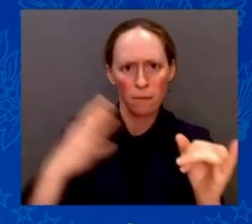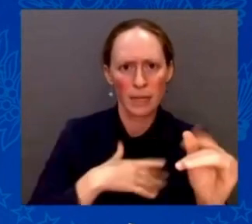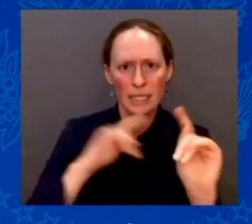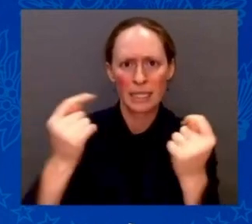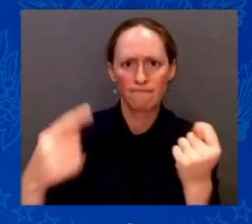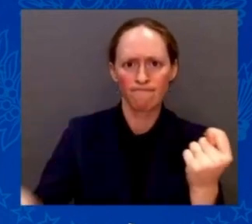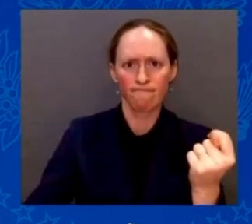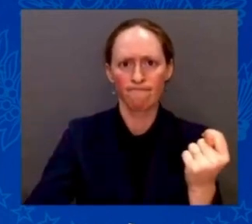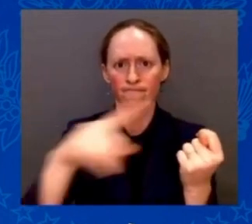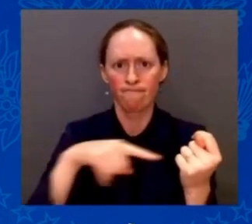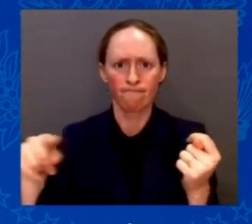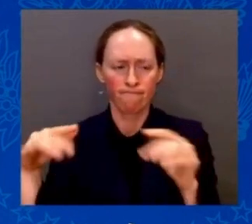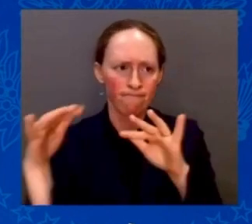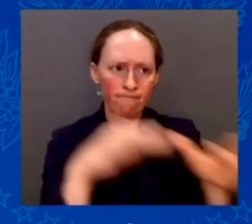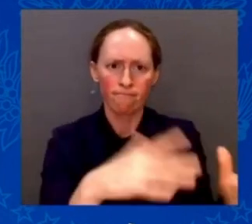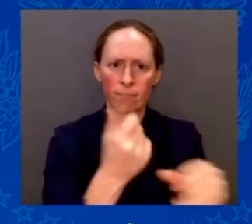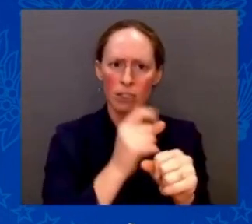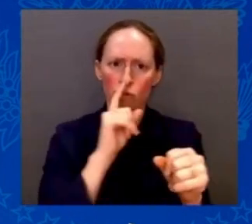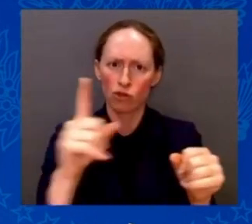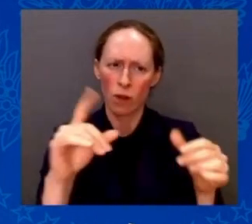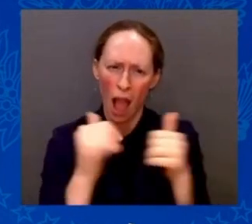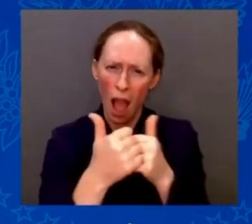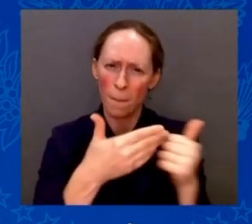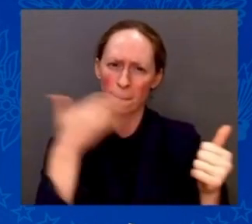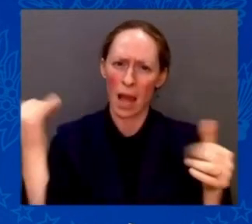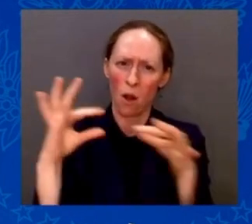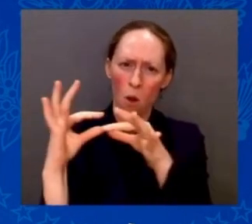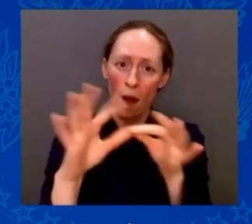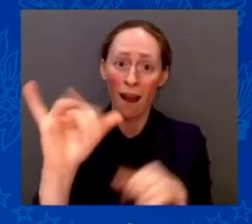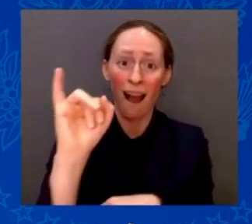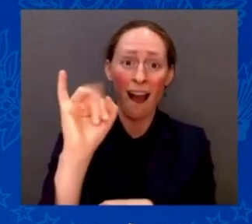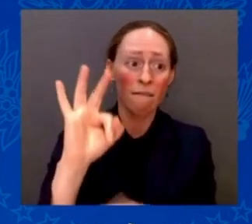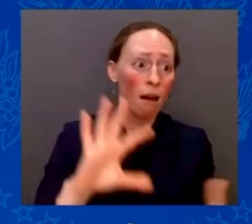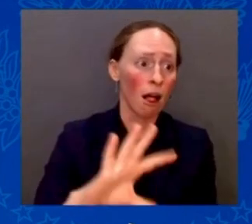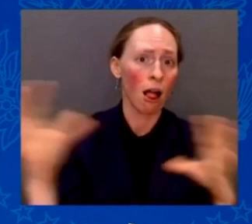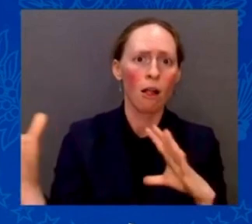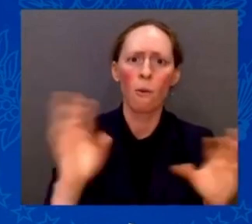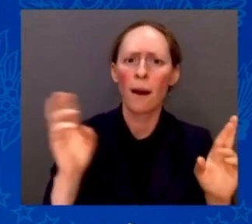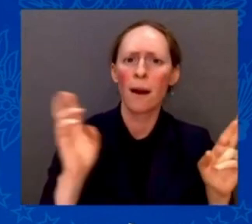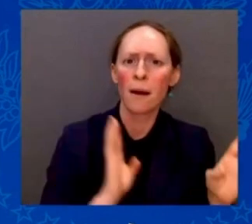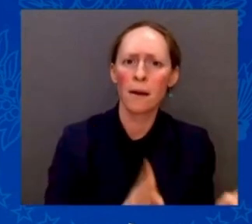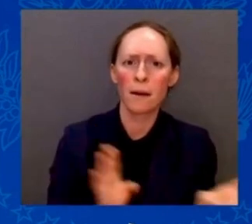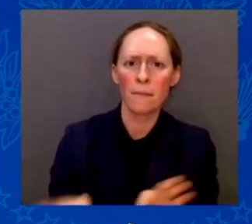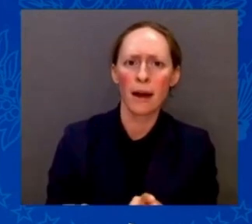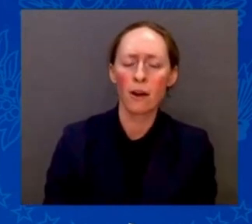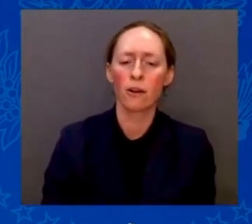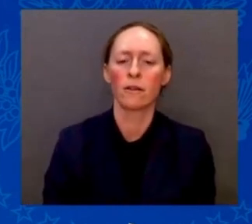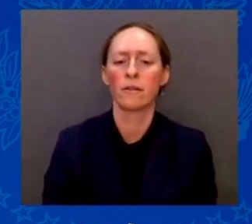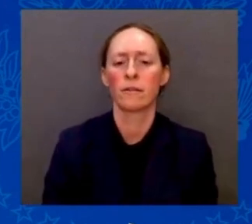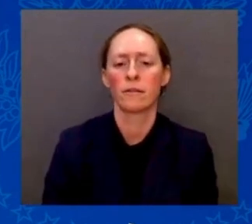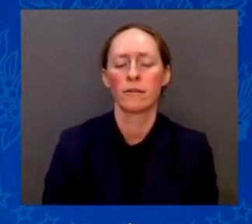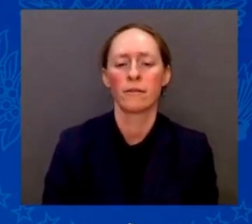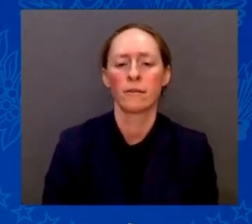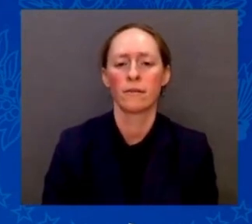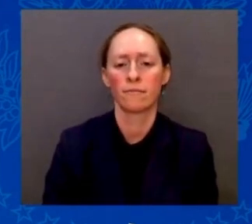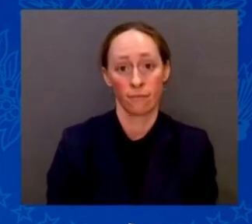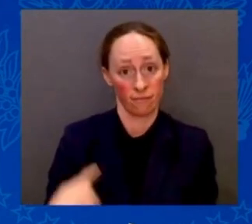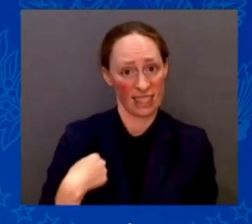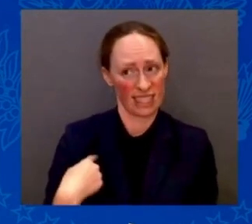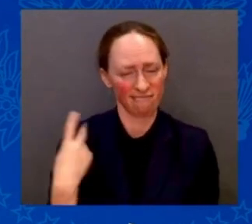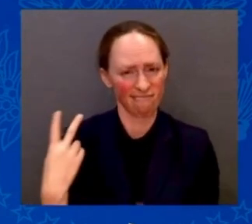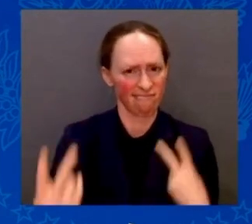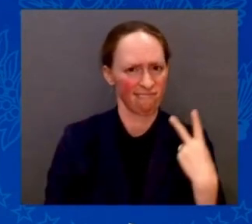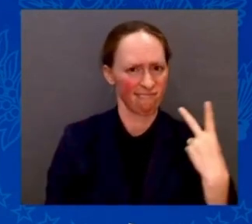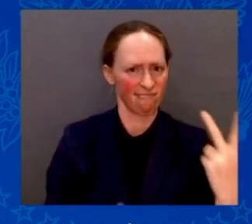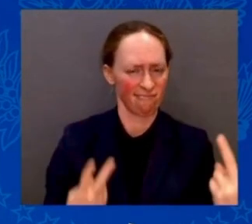And because I've been around a while and I've known how these function. To ensure we met people where they are, when they need